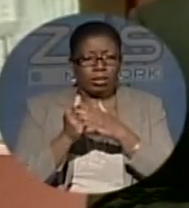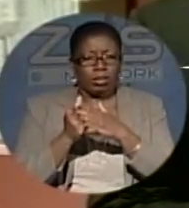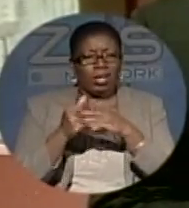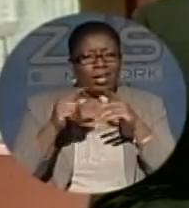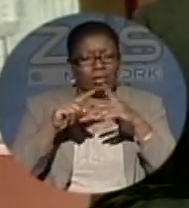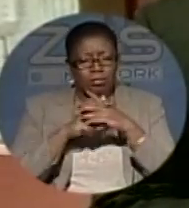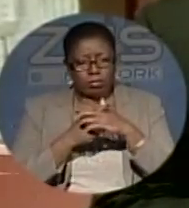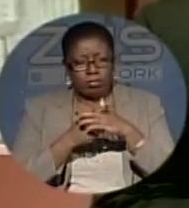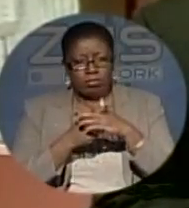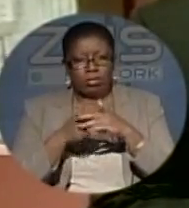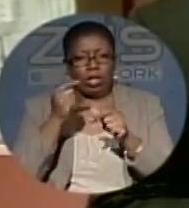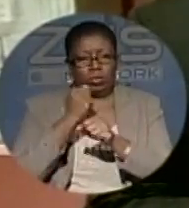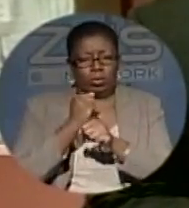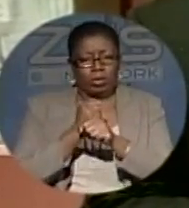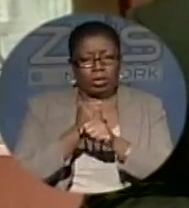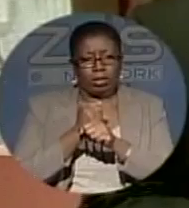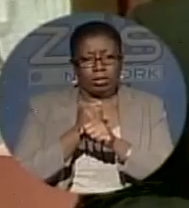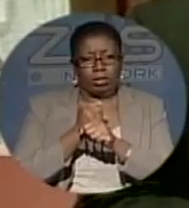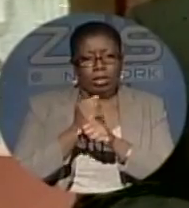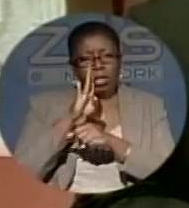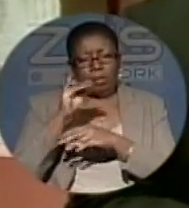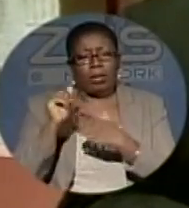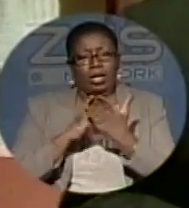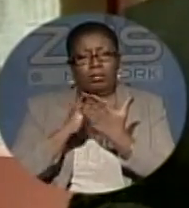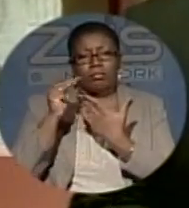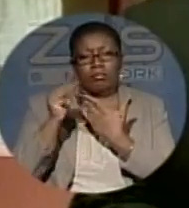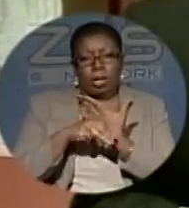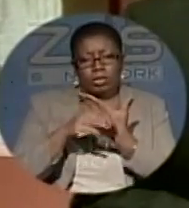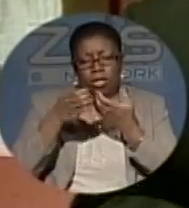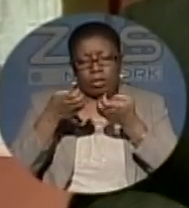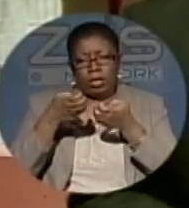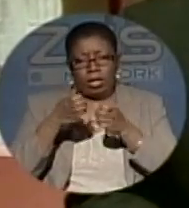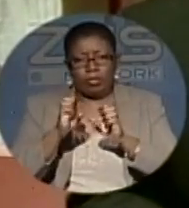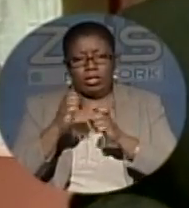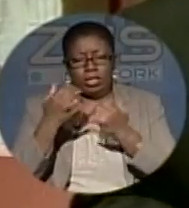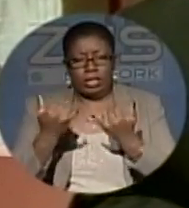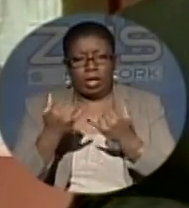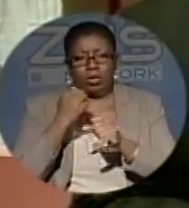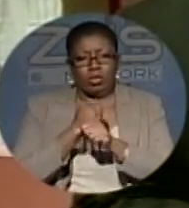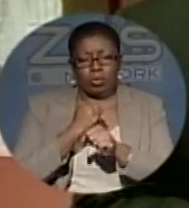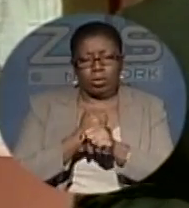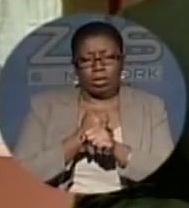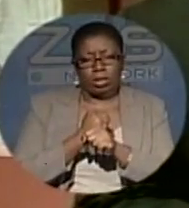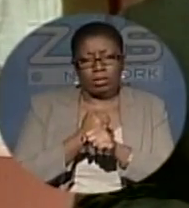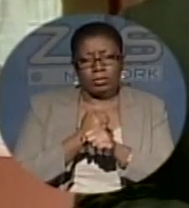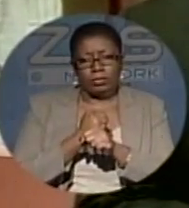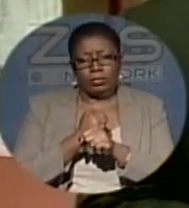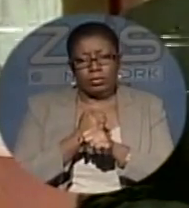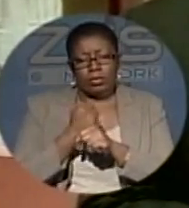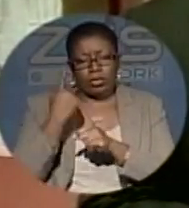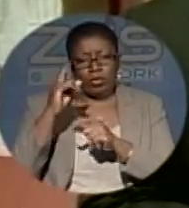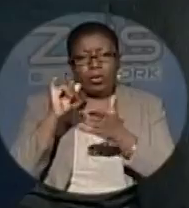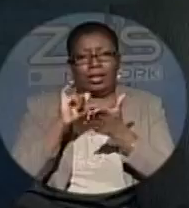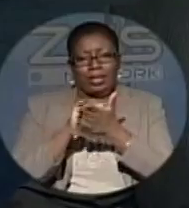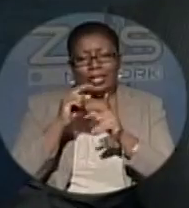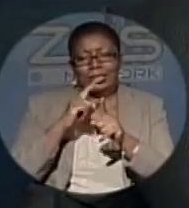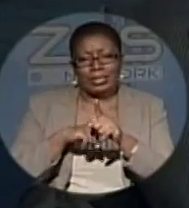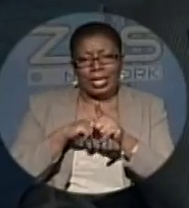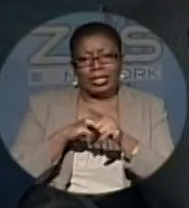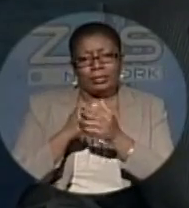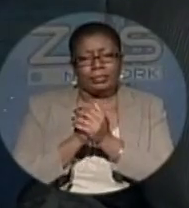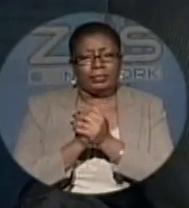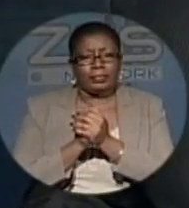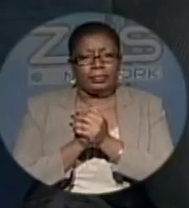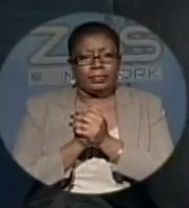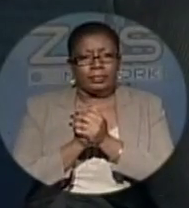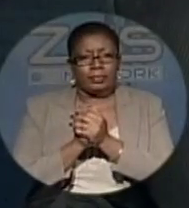end of March of 2012. That is our aim. So our efforts are now working towards that period of time. All right, sounds